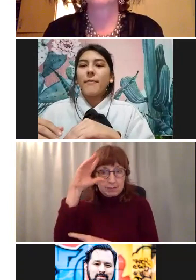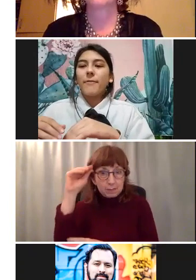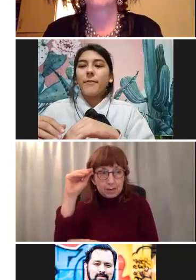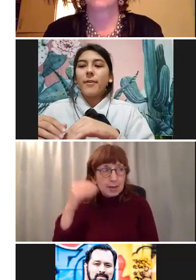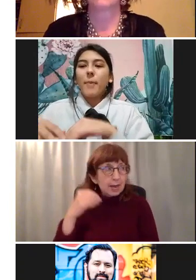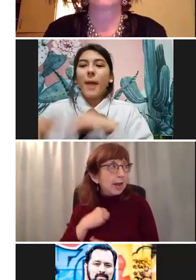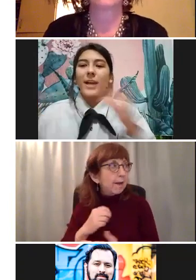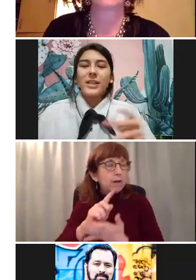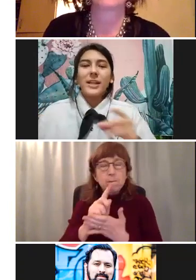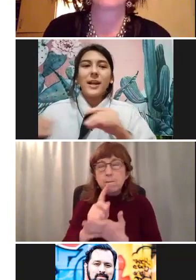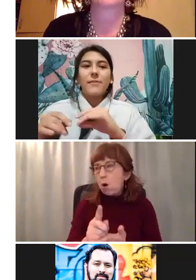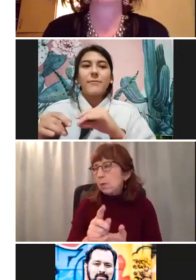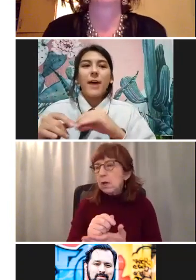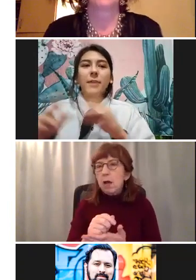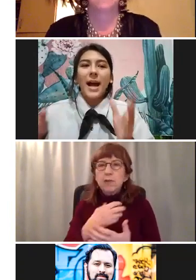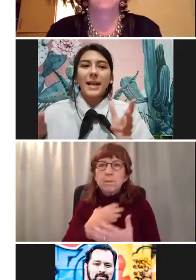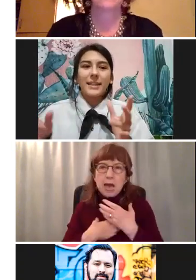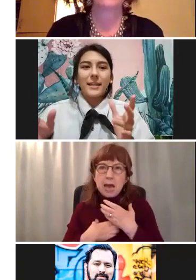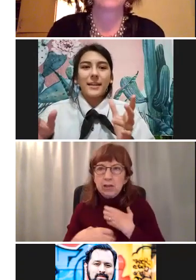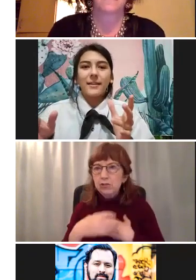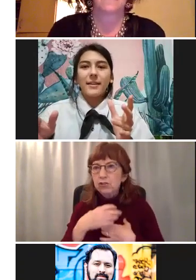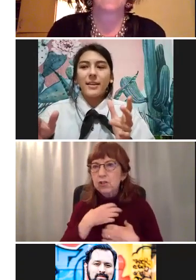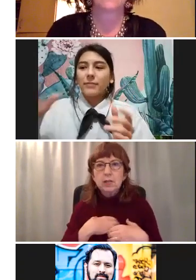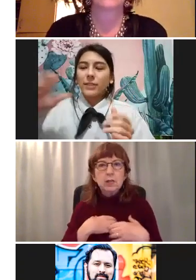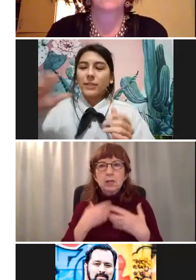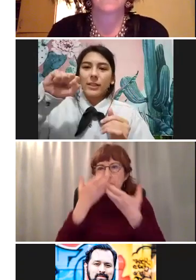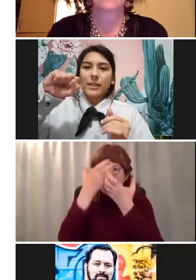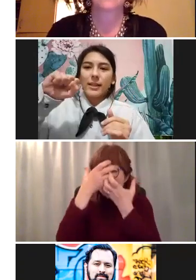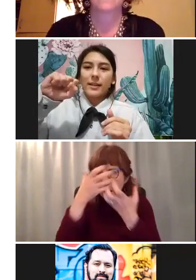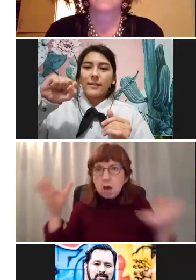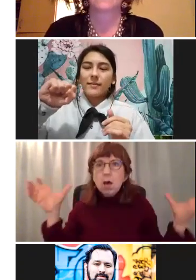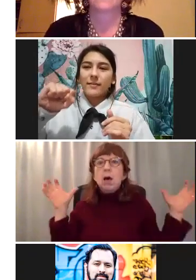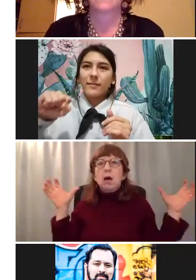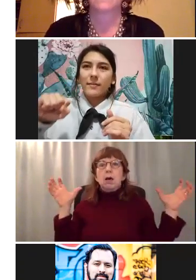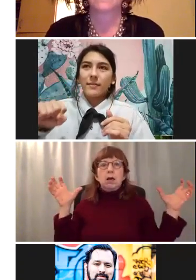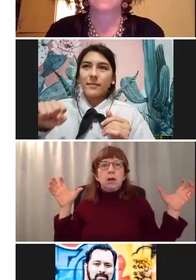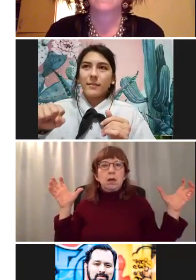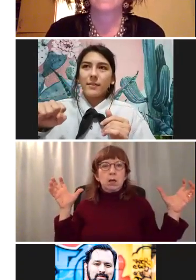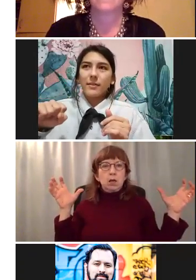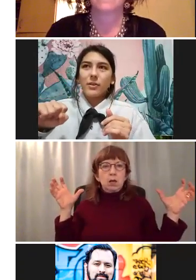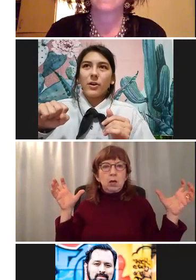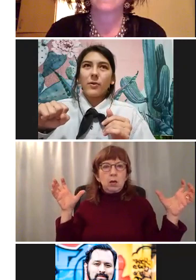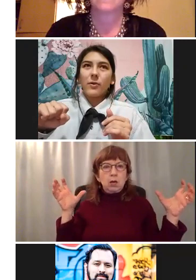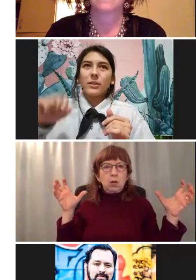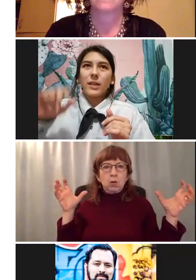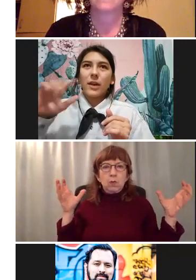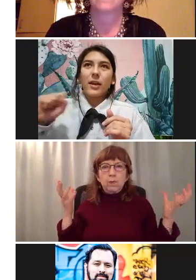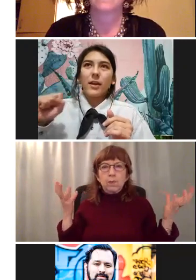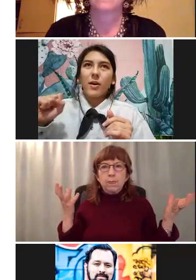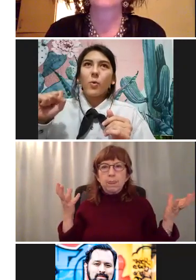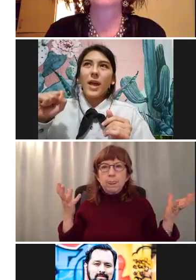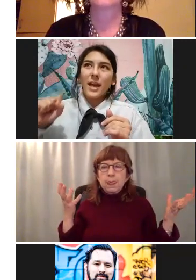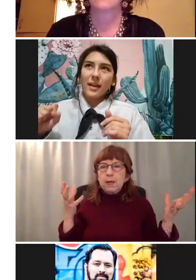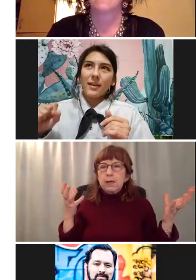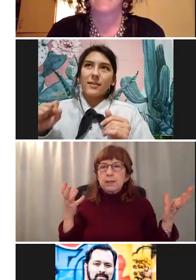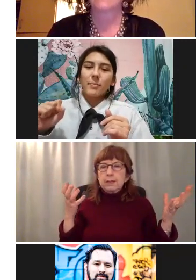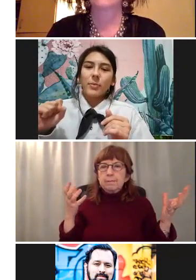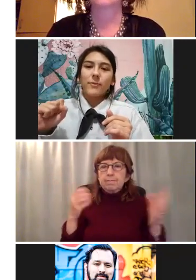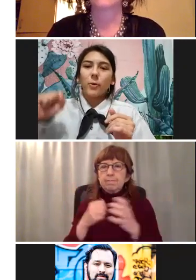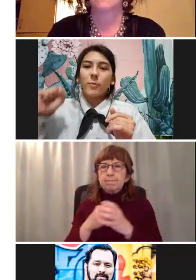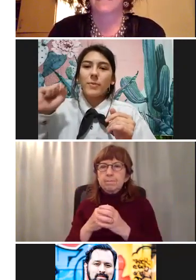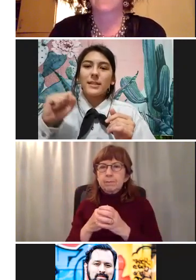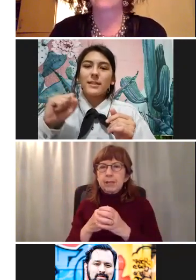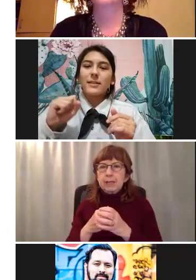moment of passion, of unmasking, of literally, you know, tearing away